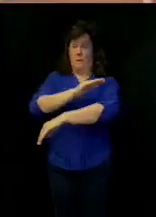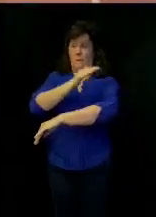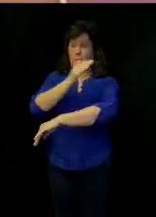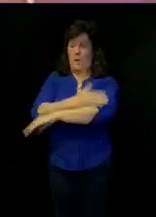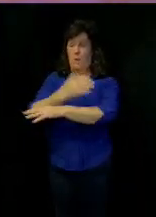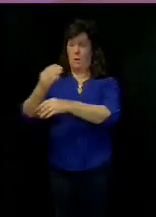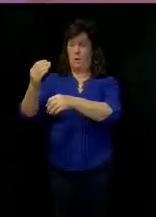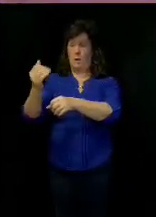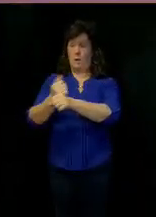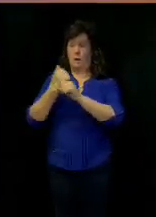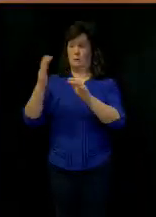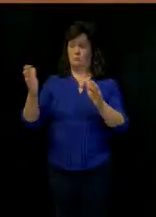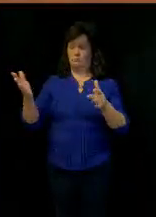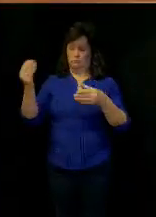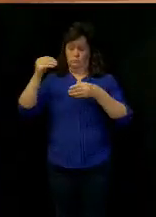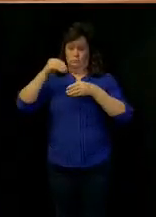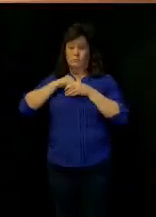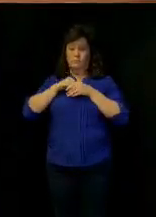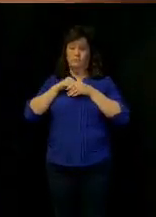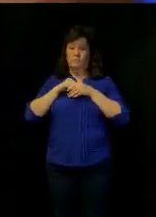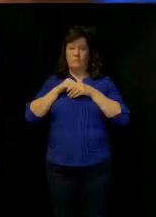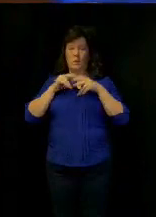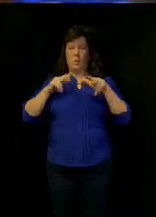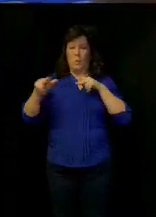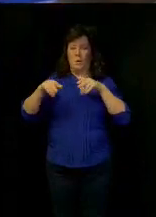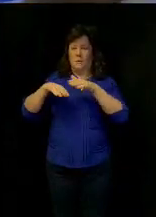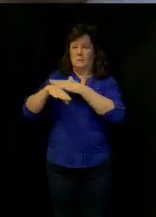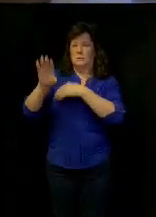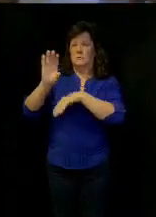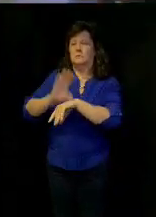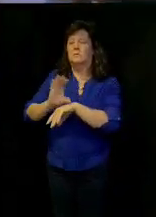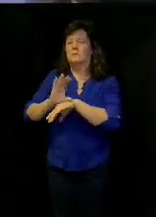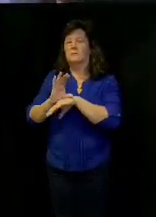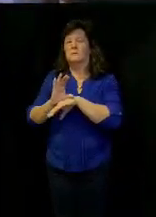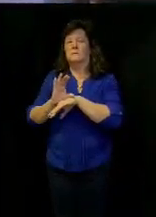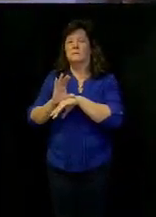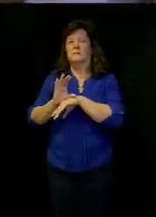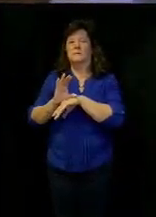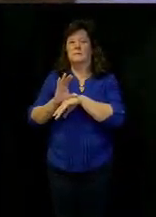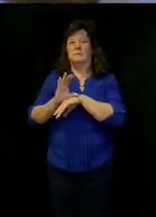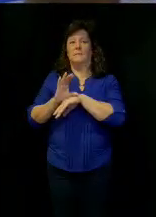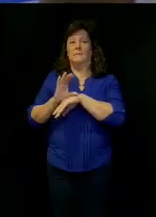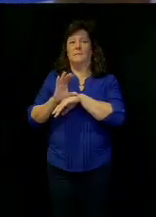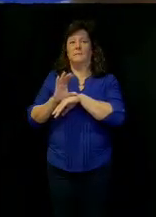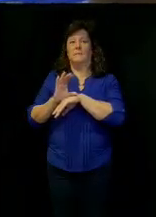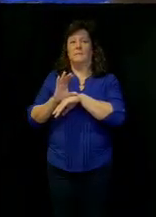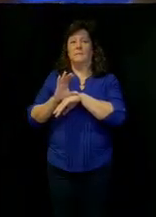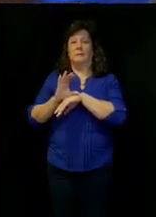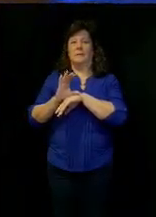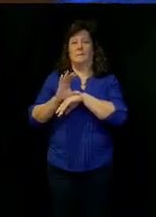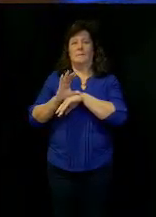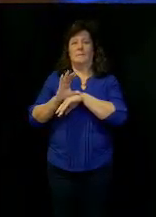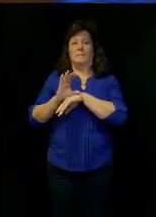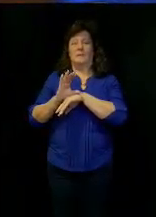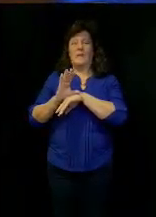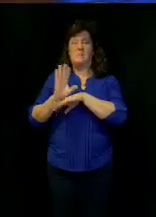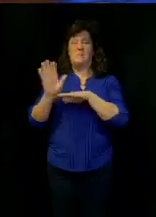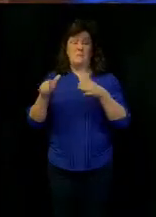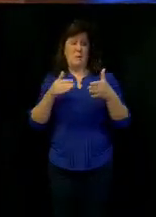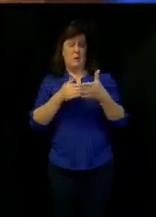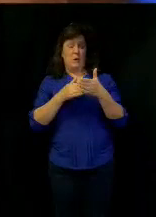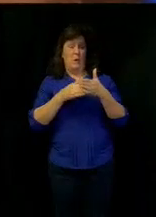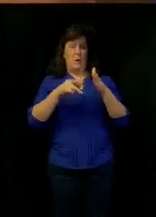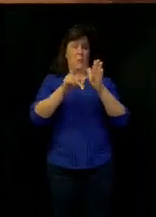story? And he walks into the synagogue, and this is just against protocol because in